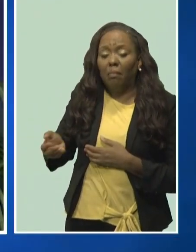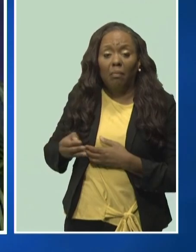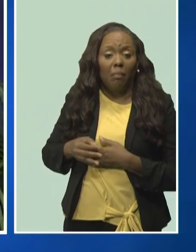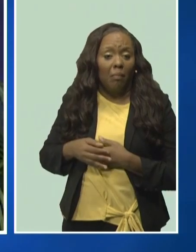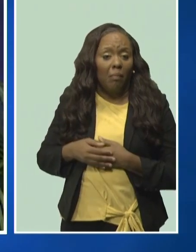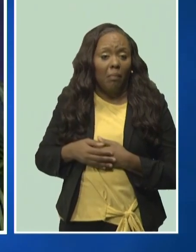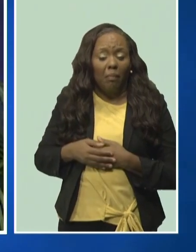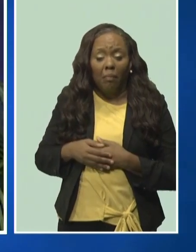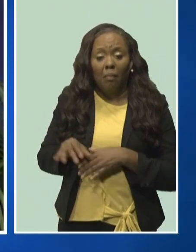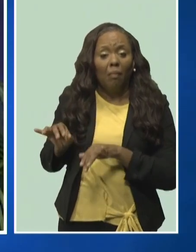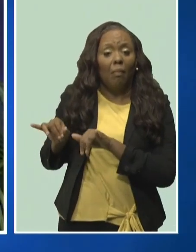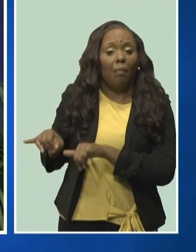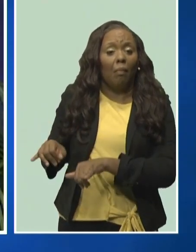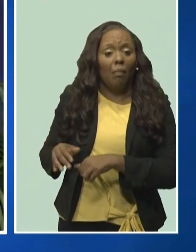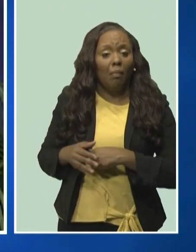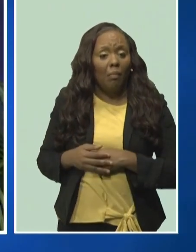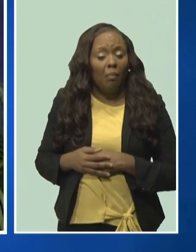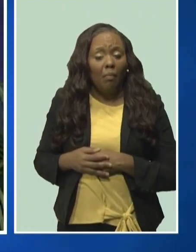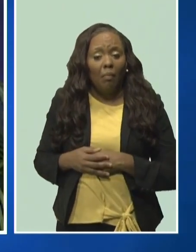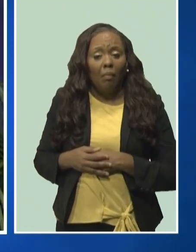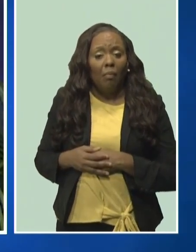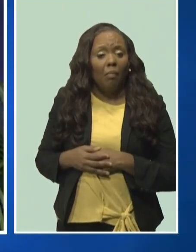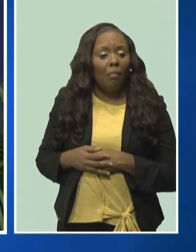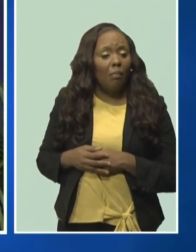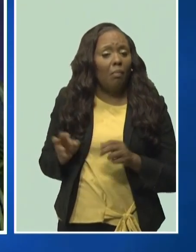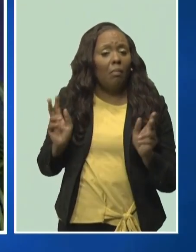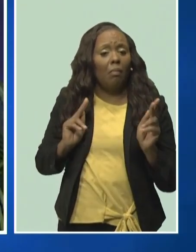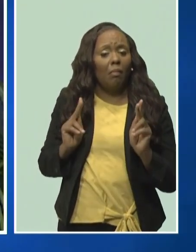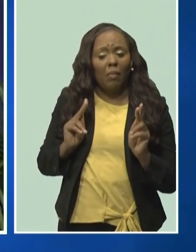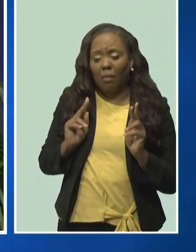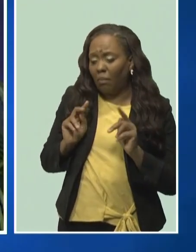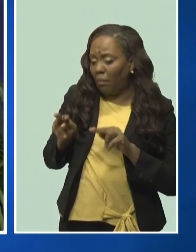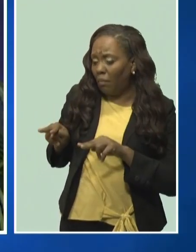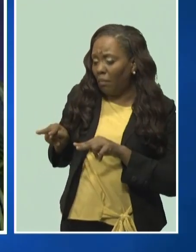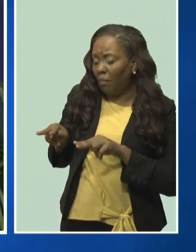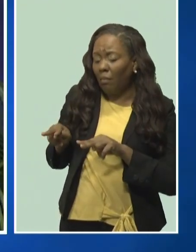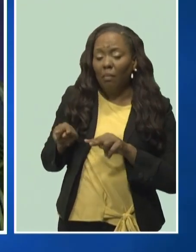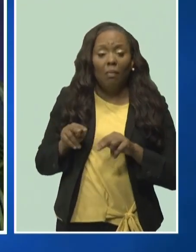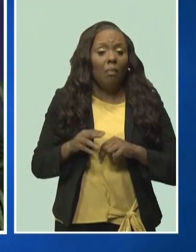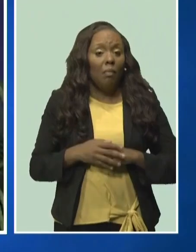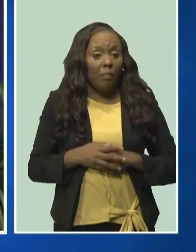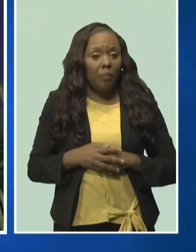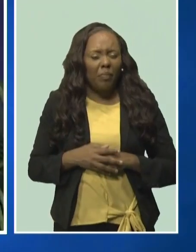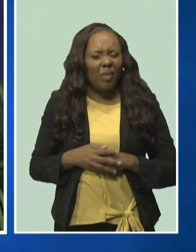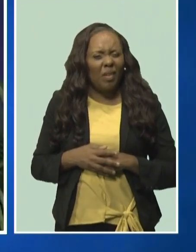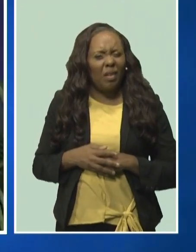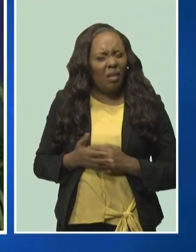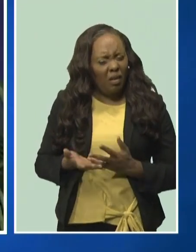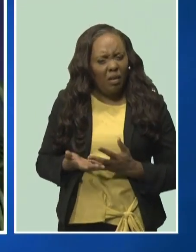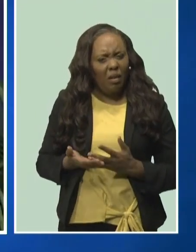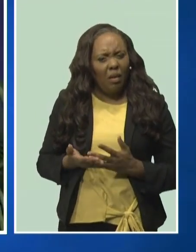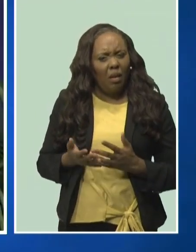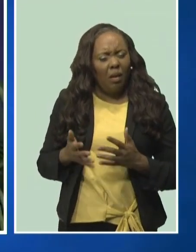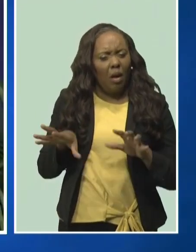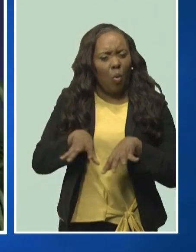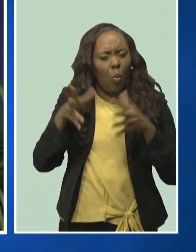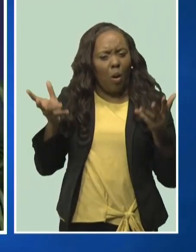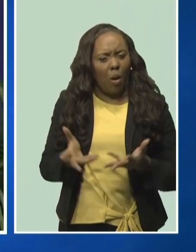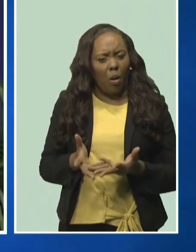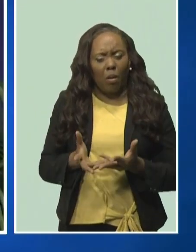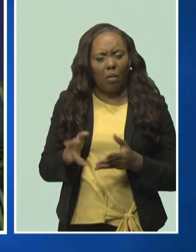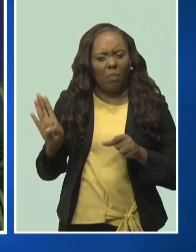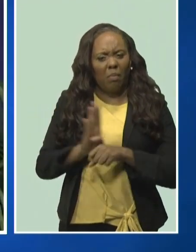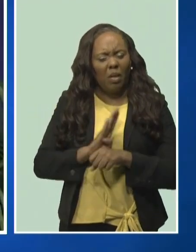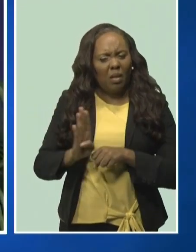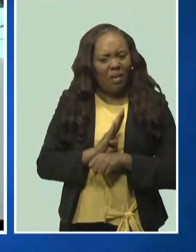the reasons why Business Barbados is critical is because the way in which, or the pace at which global business moves does not